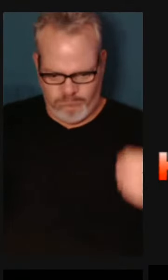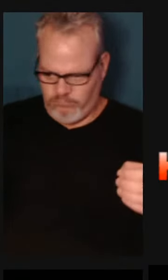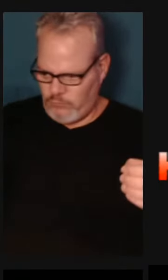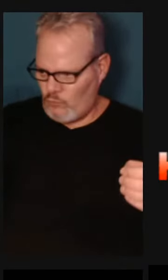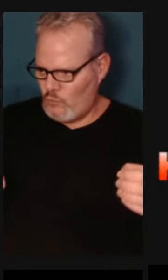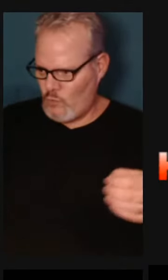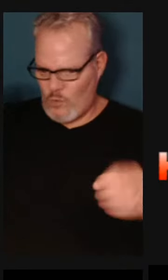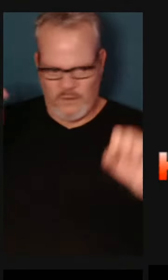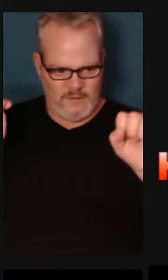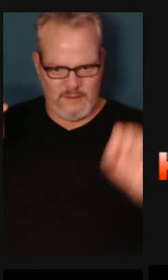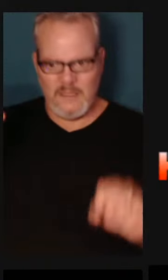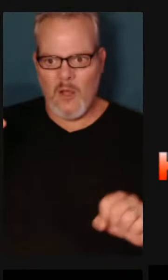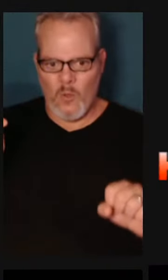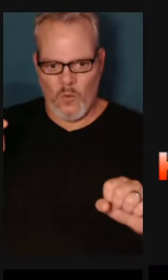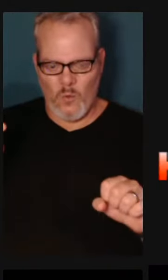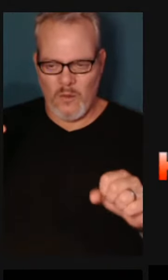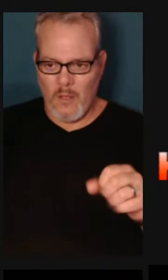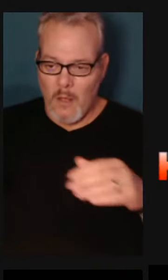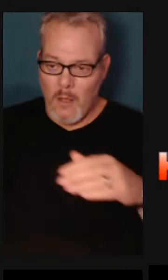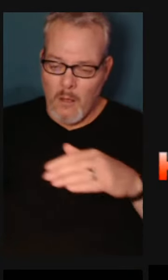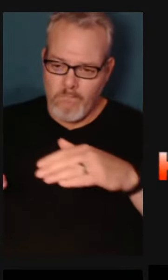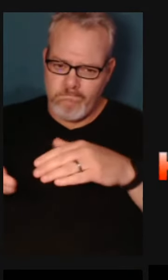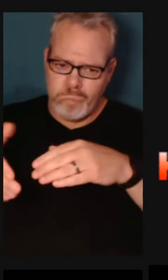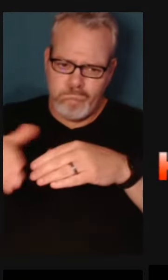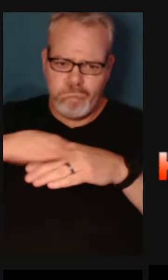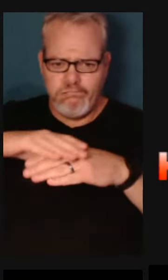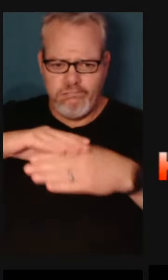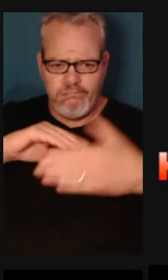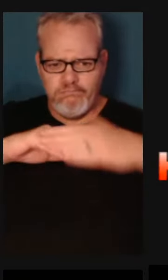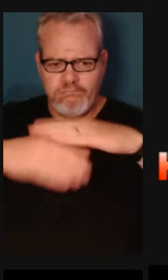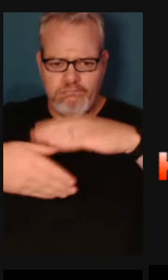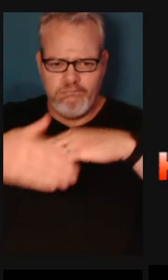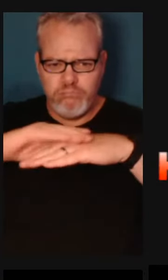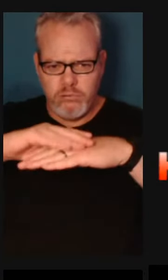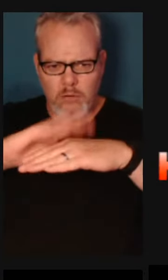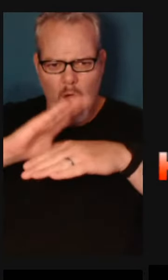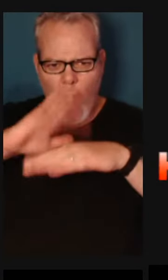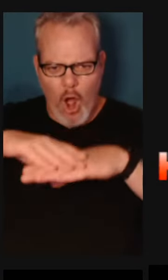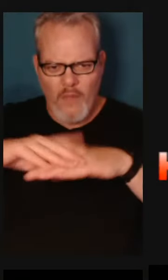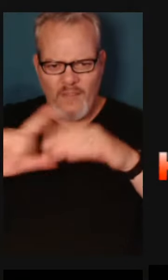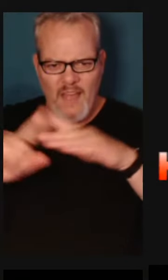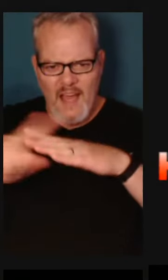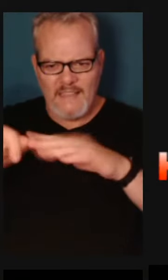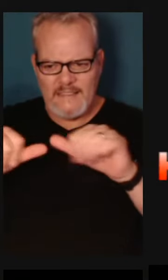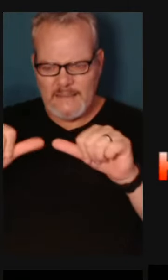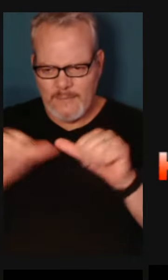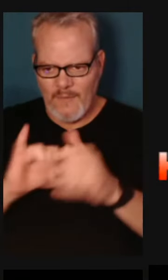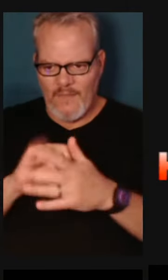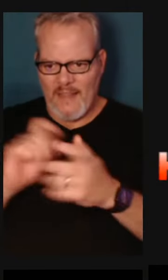it's piled stuff on top of those exit points, and that has changed the